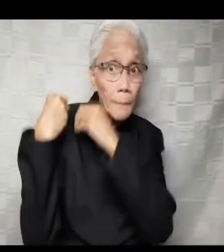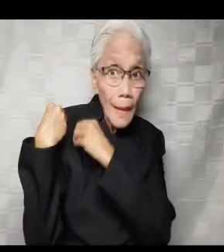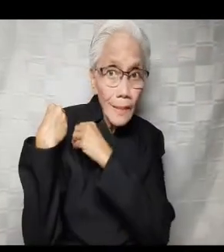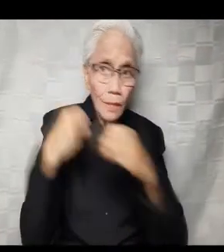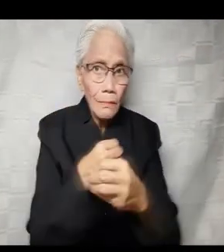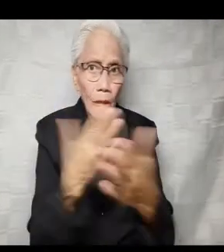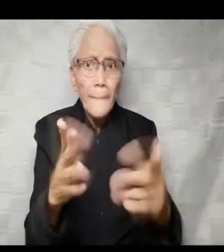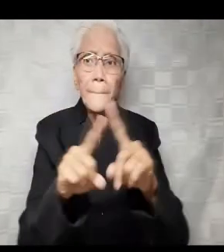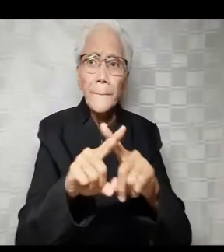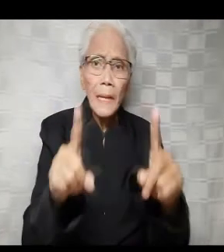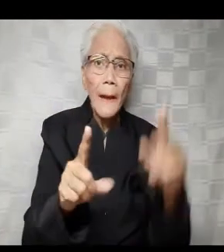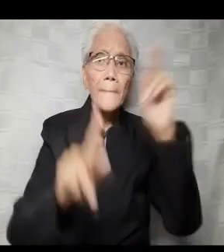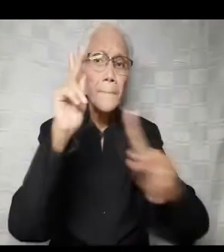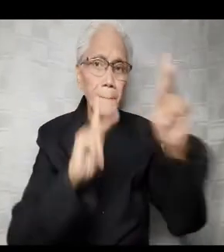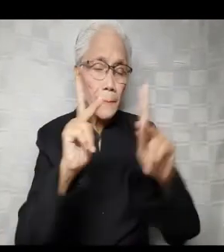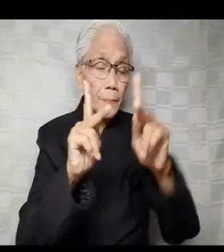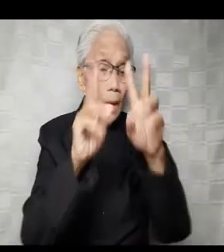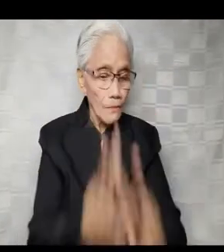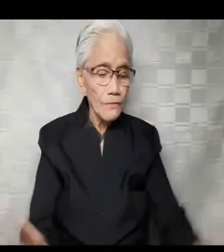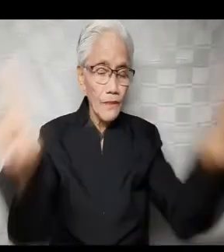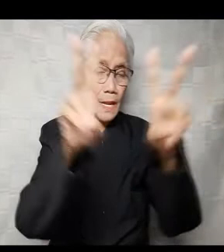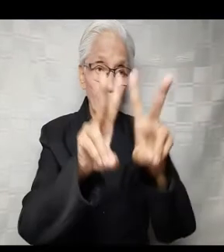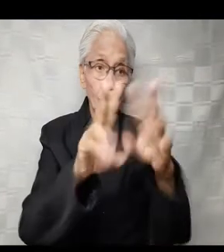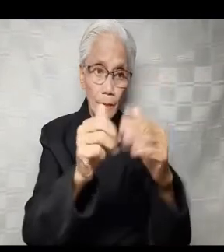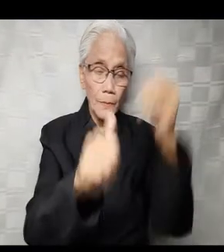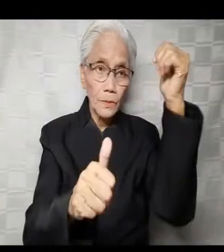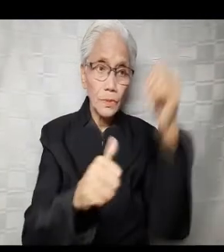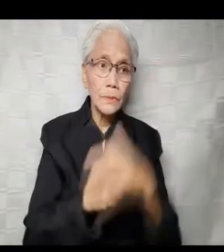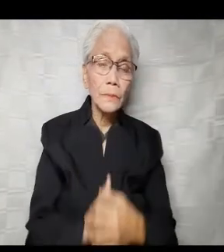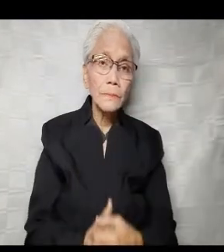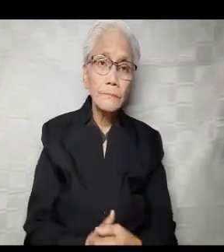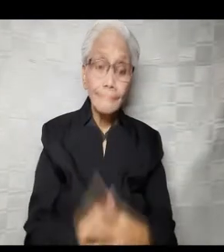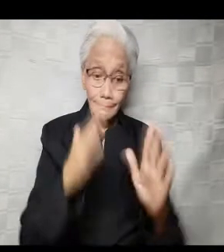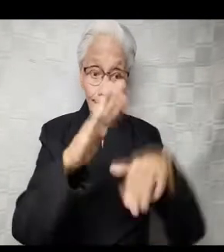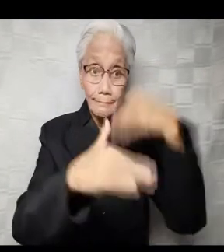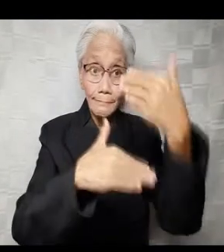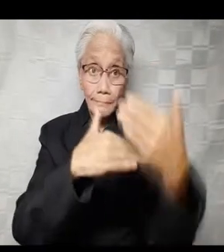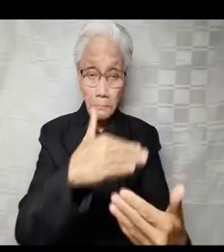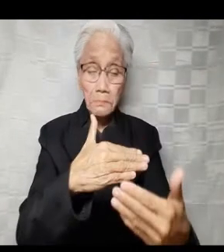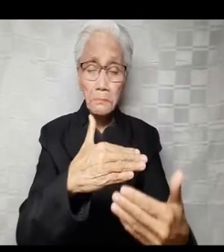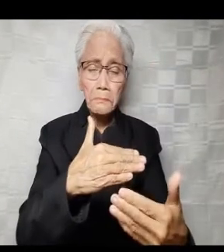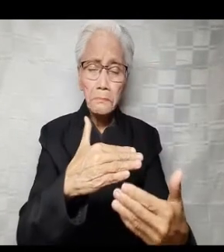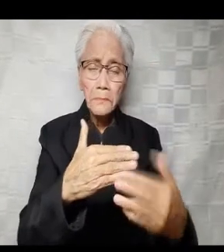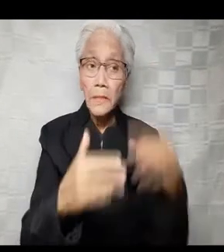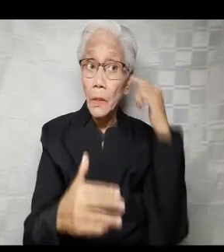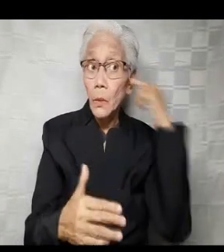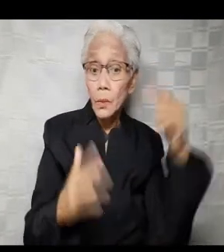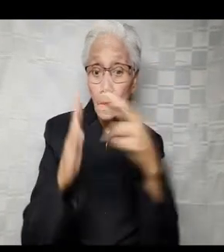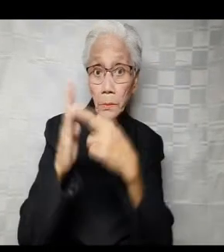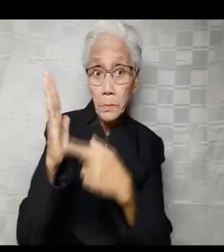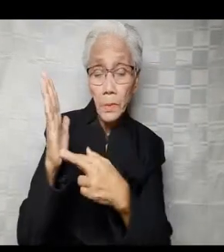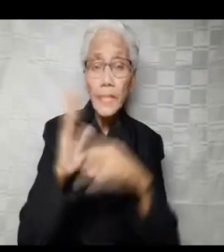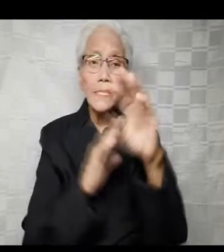are not obliged to give that people value the most. The next element in our